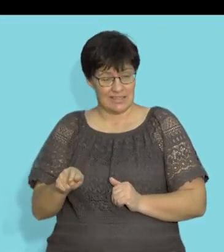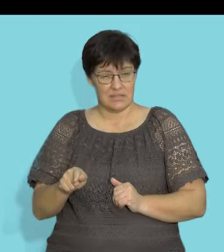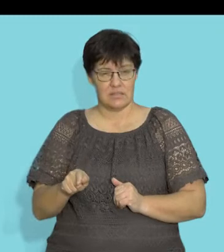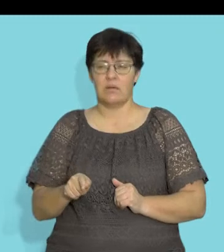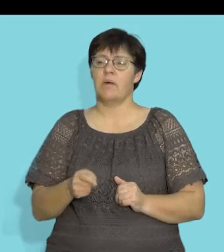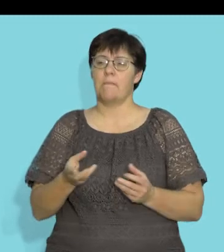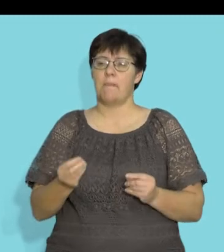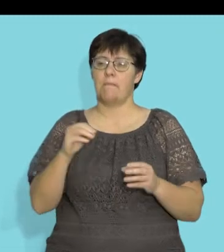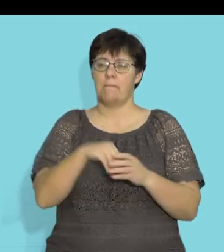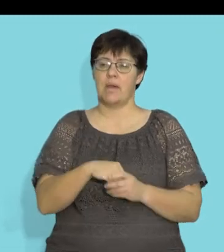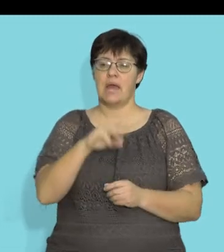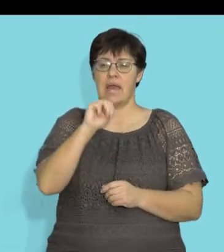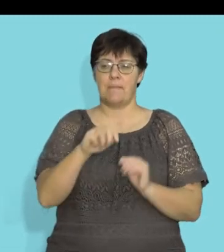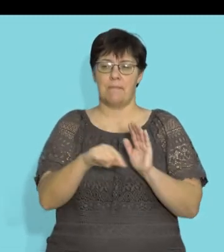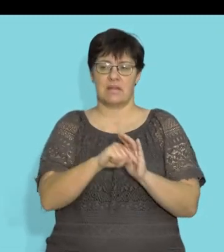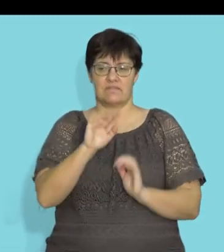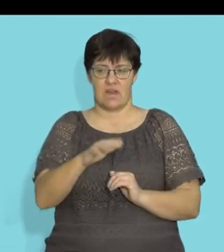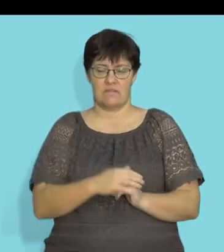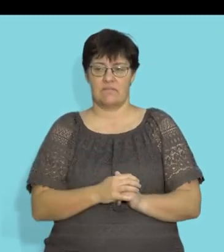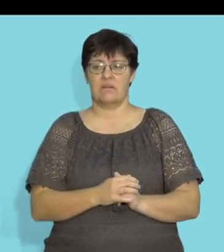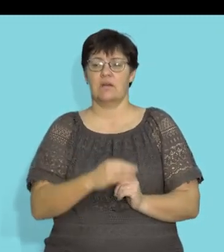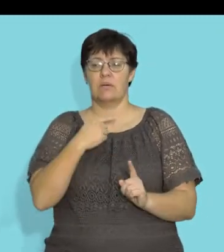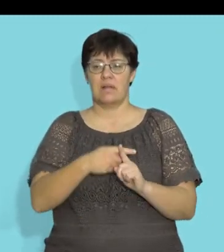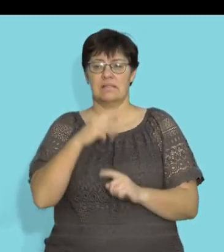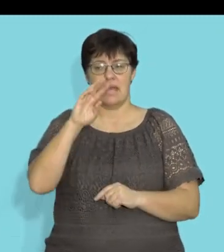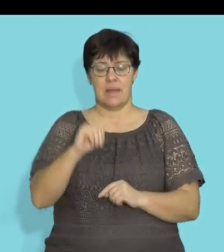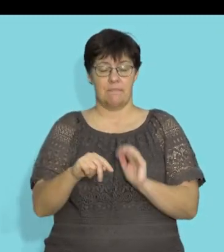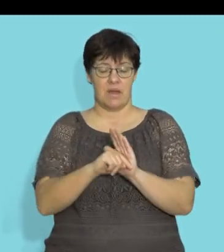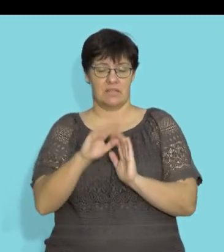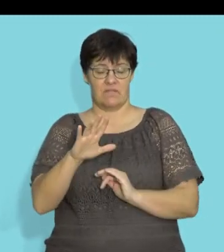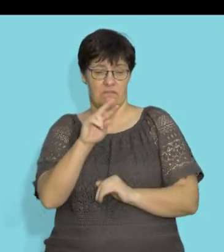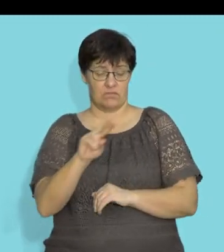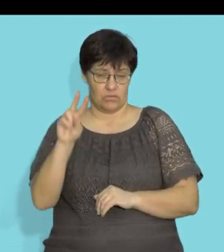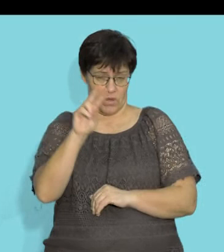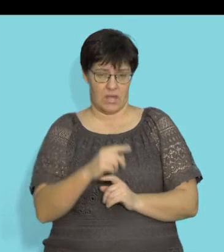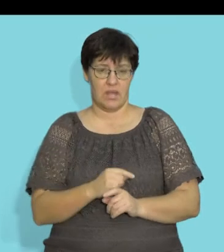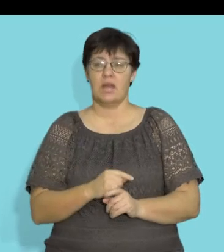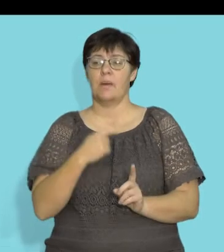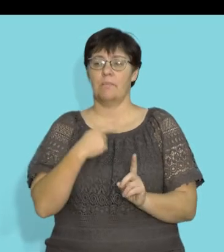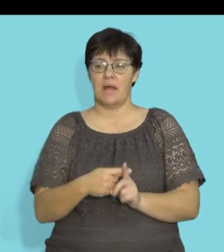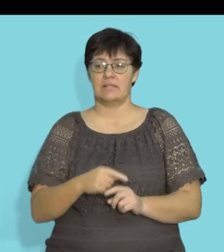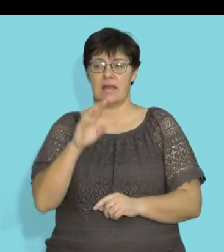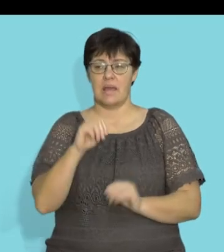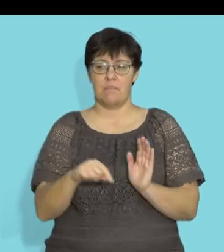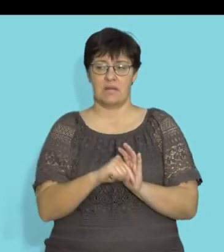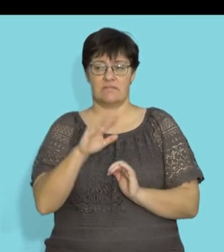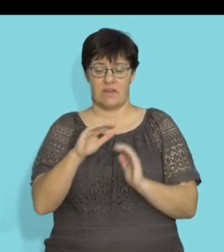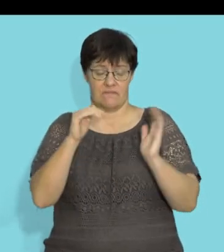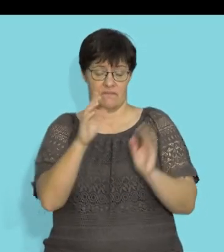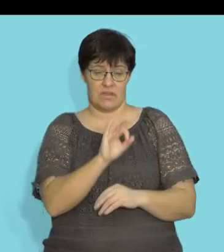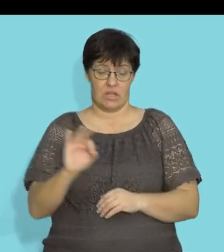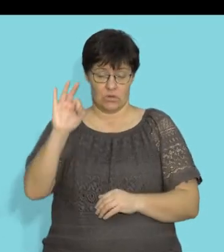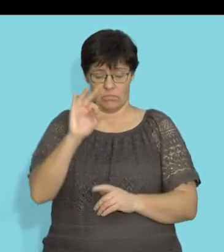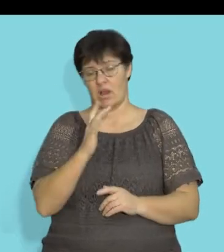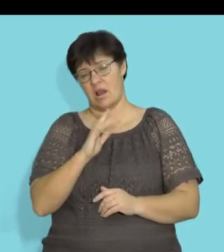m minus 5 plus m minus 5 squared plus m minus 5